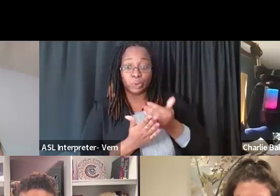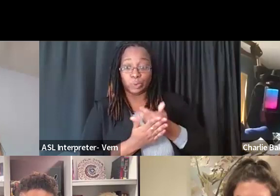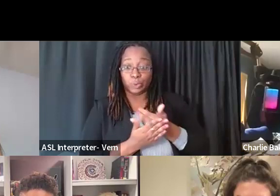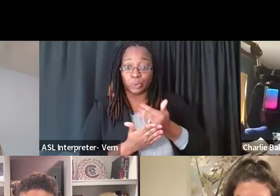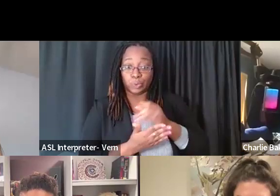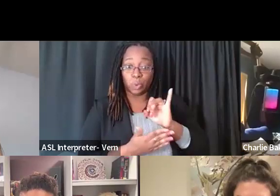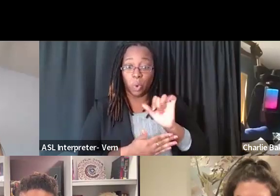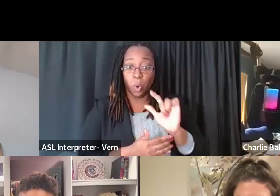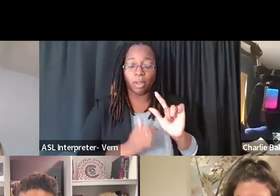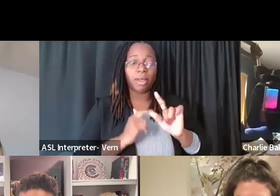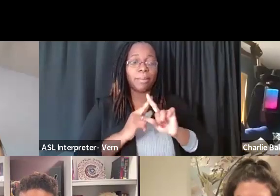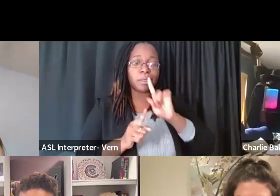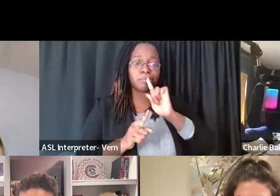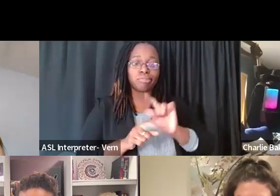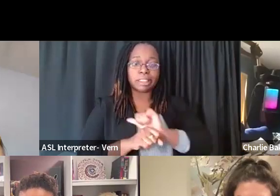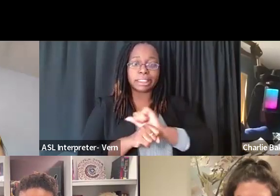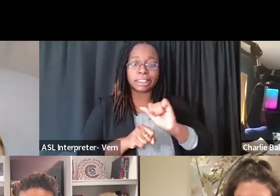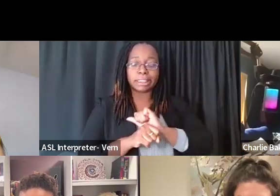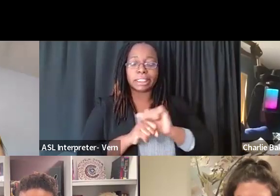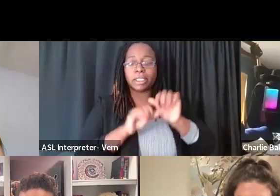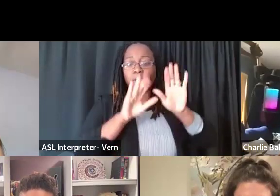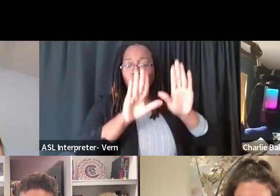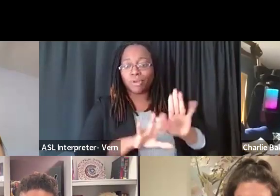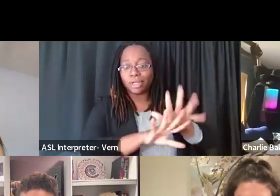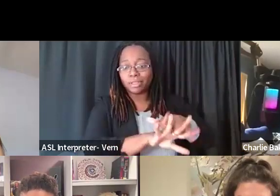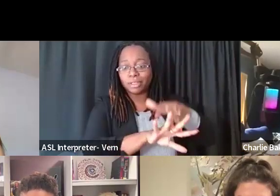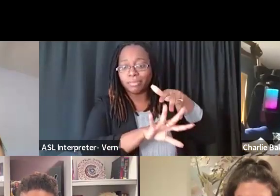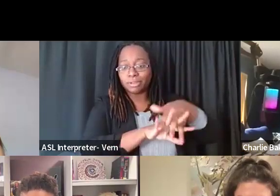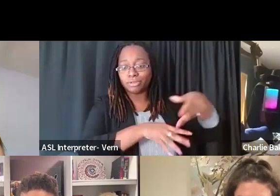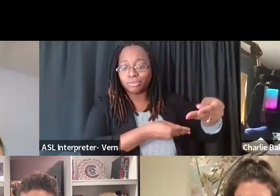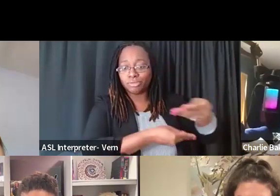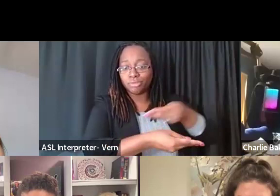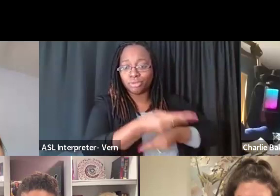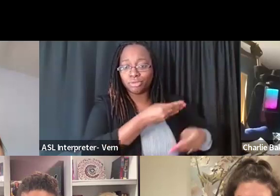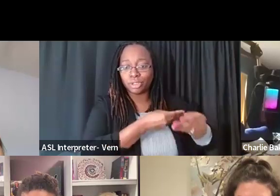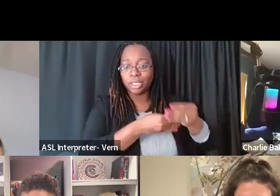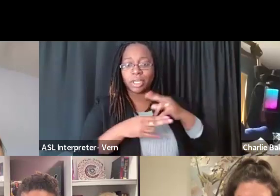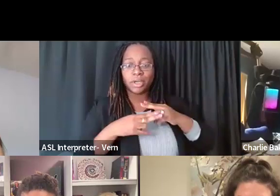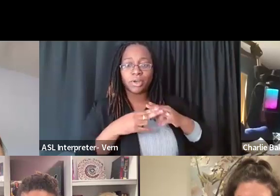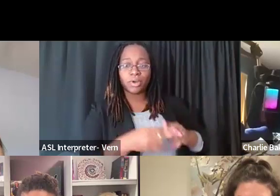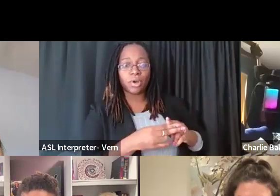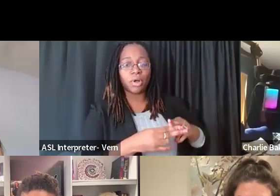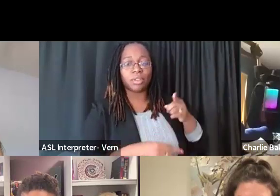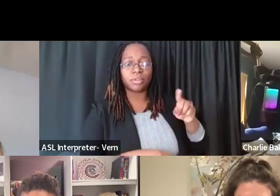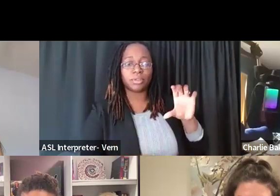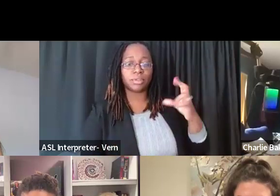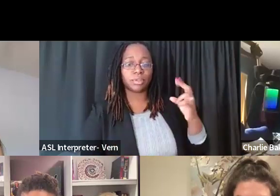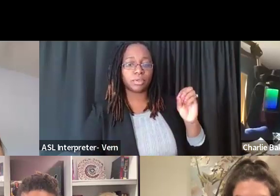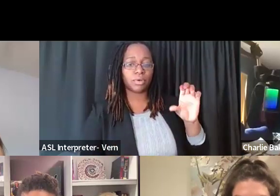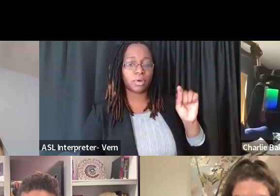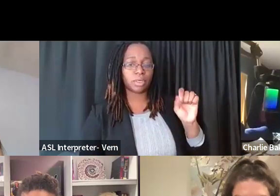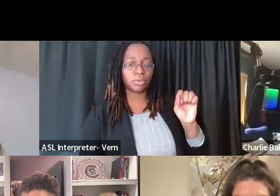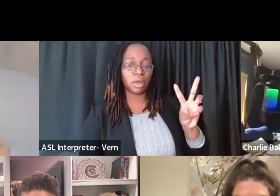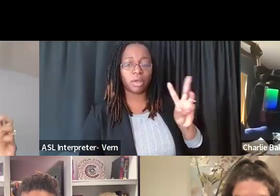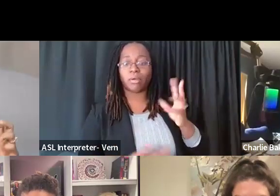as a continuation of a great indigenous trade hub known in Choctaw as the Bobancha,